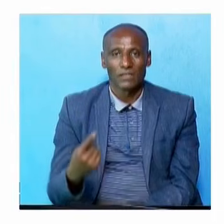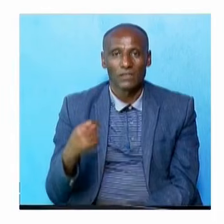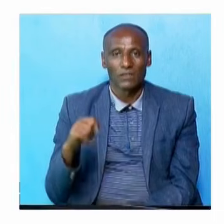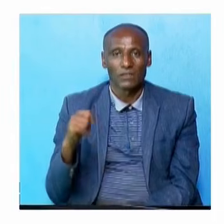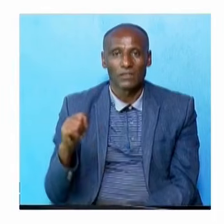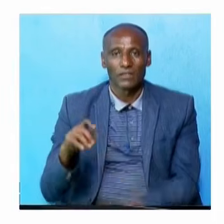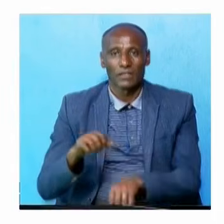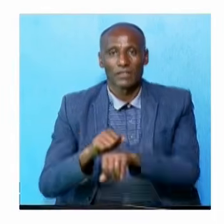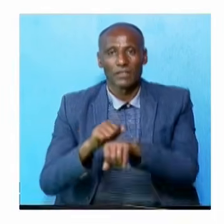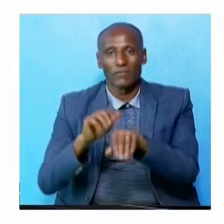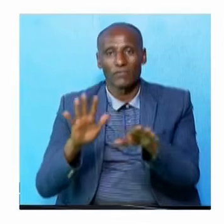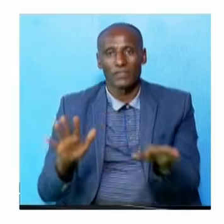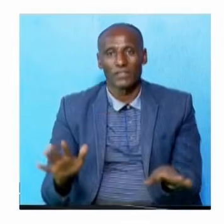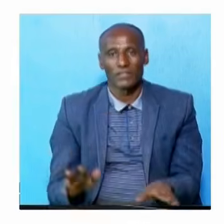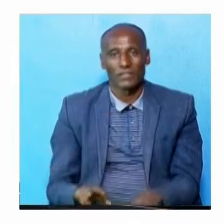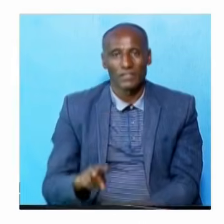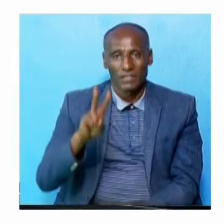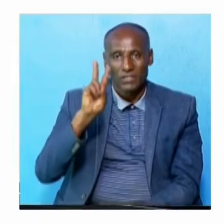Two.